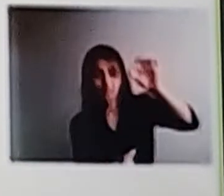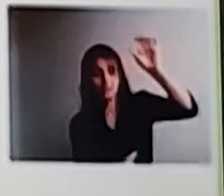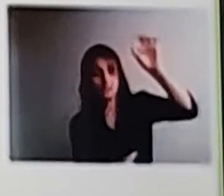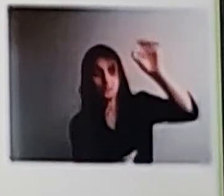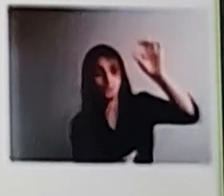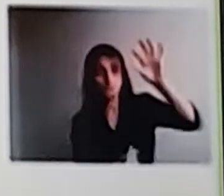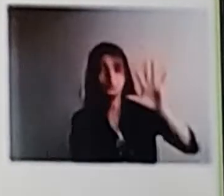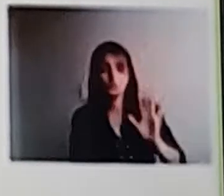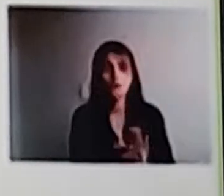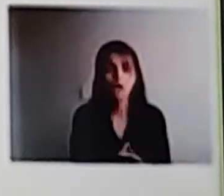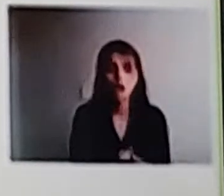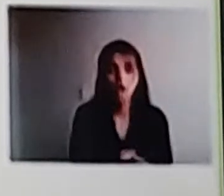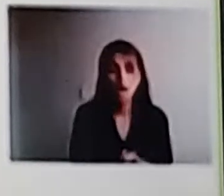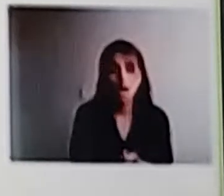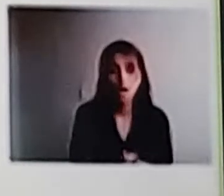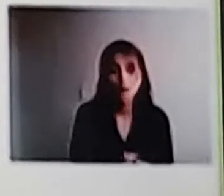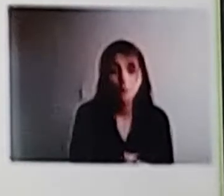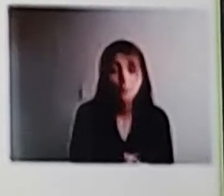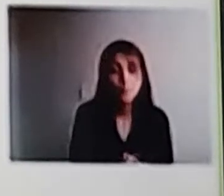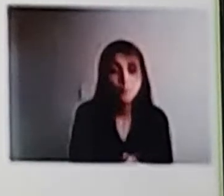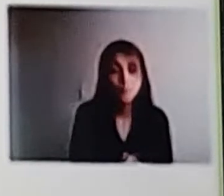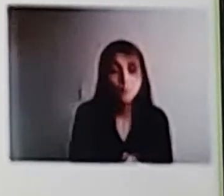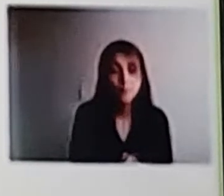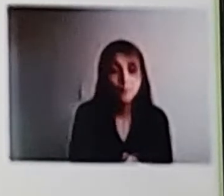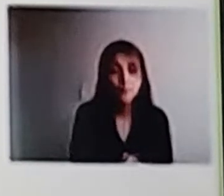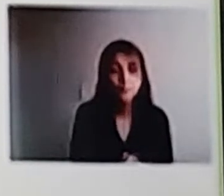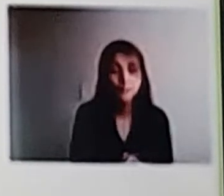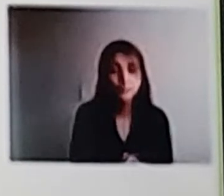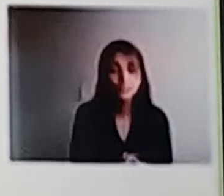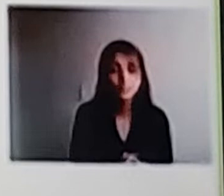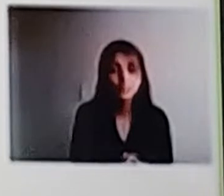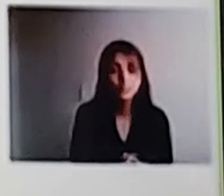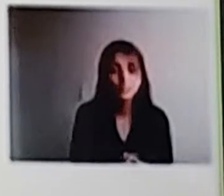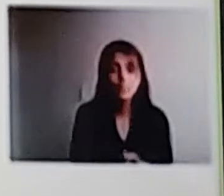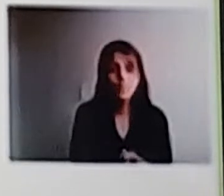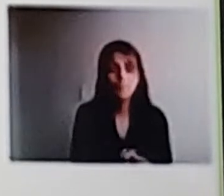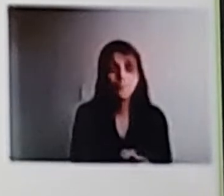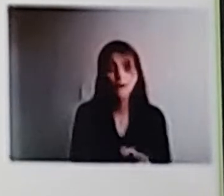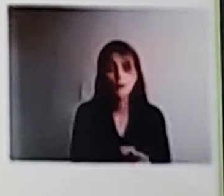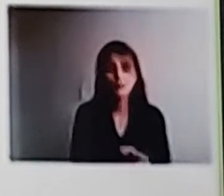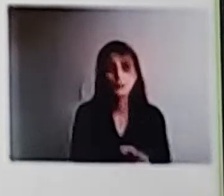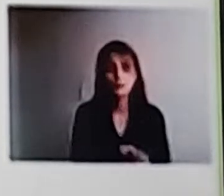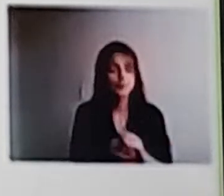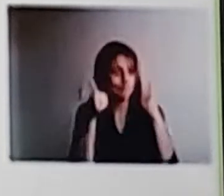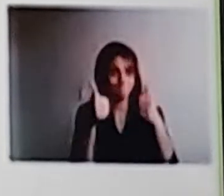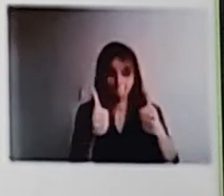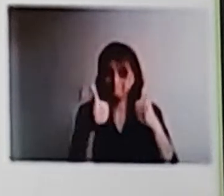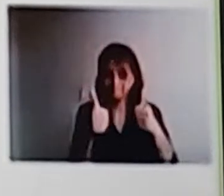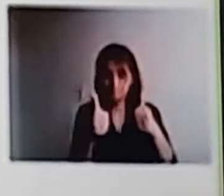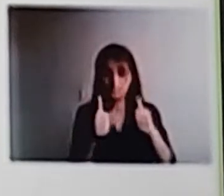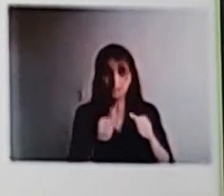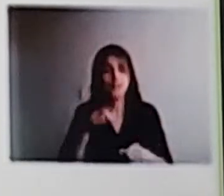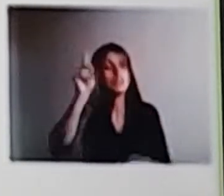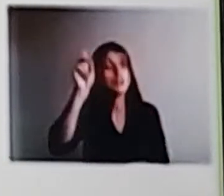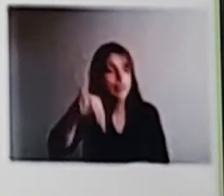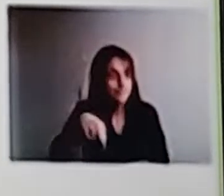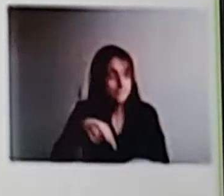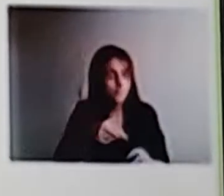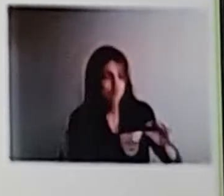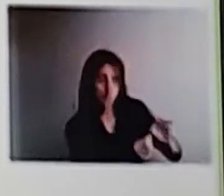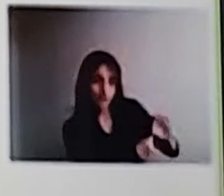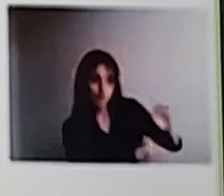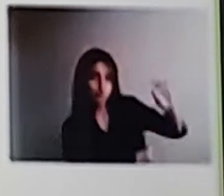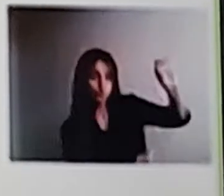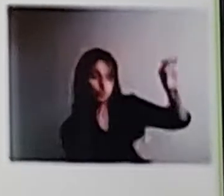nice. So, and there is a big area here in the middle where he can take around in the wheelchair. So the